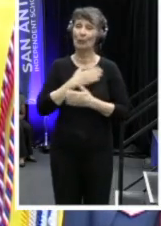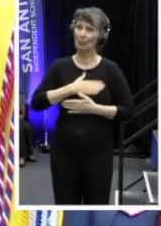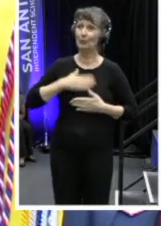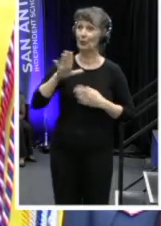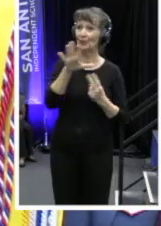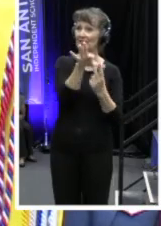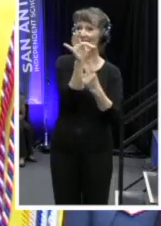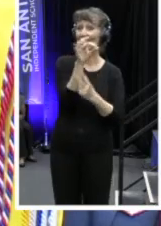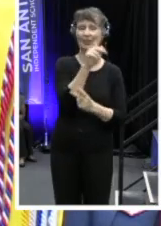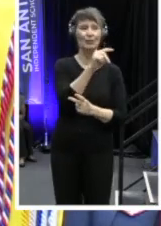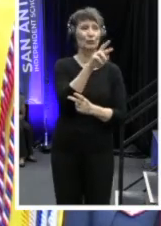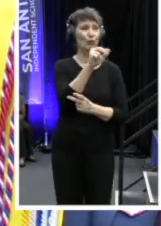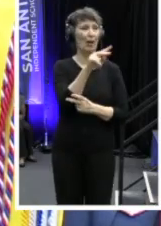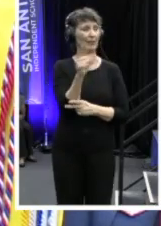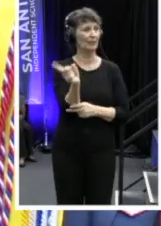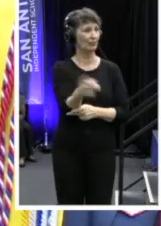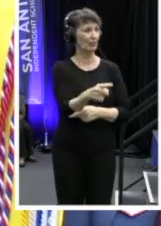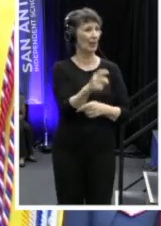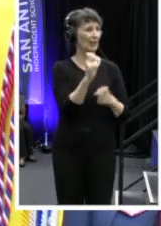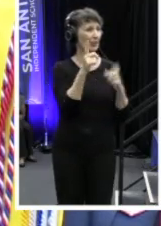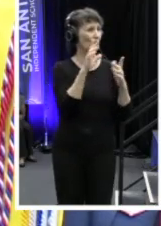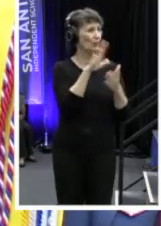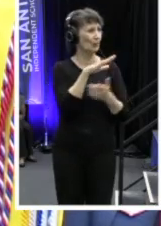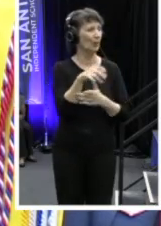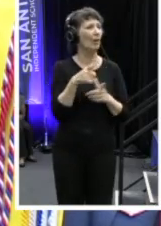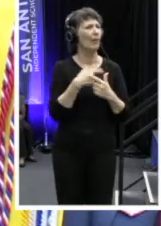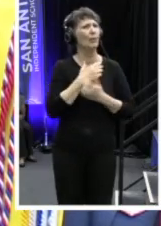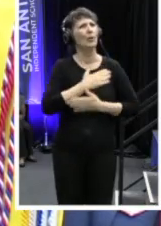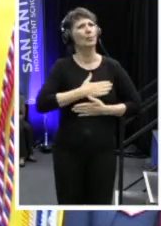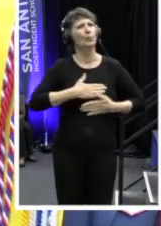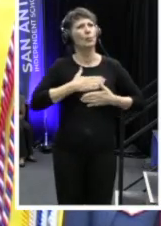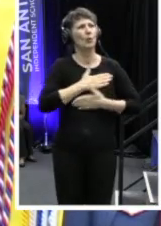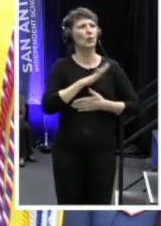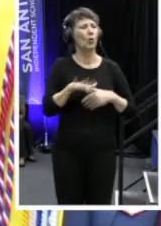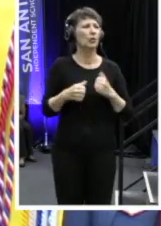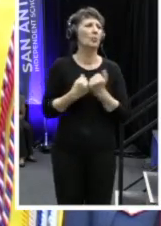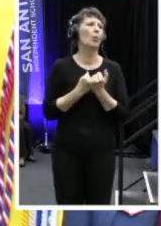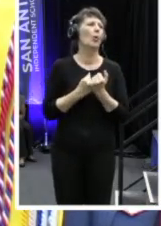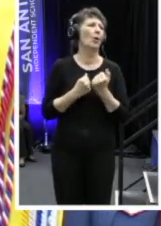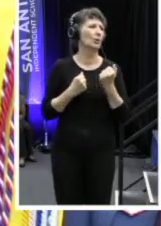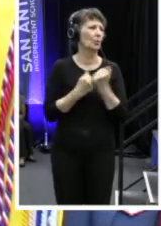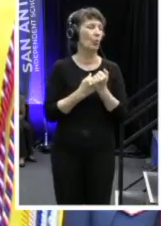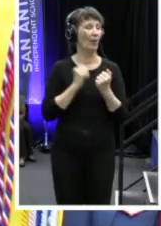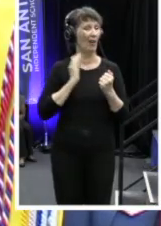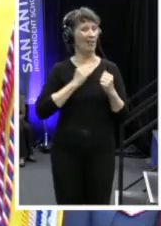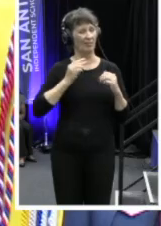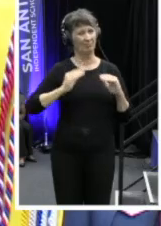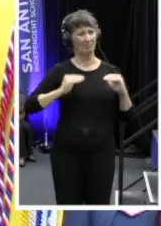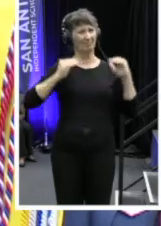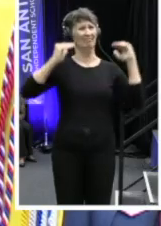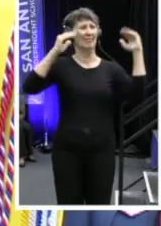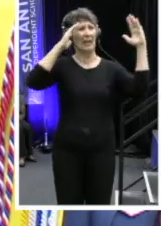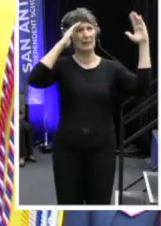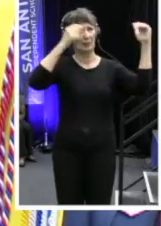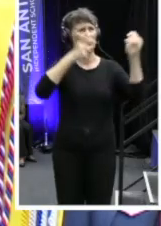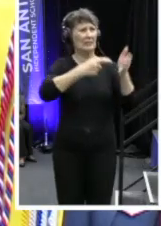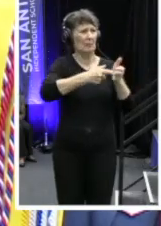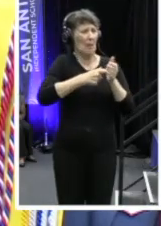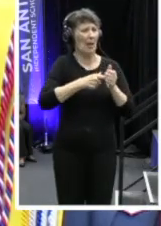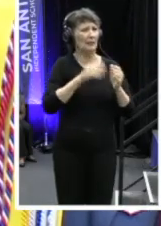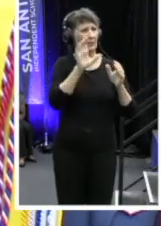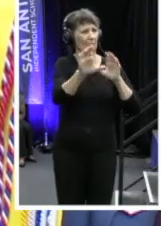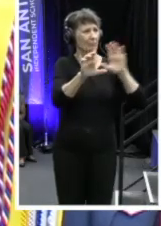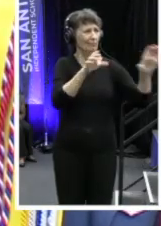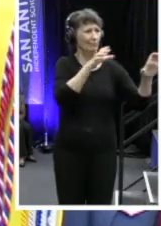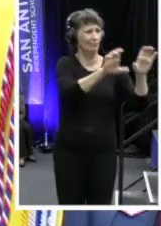Travis to educate your child, and then we appreciate your support of the high expectations and the demands that we placed